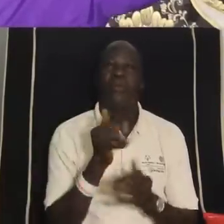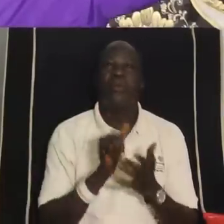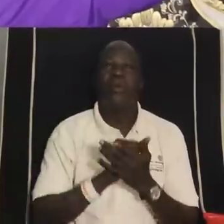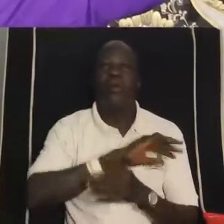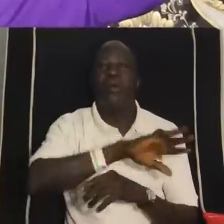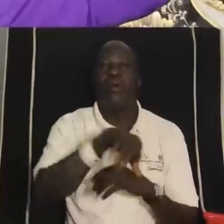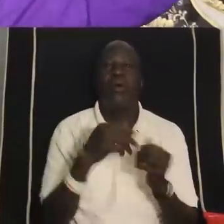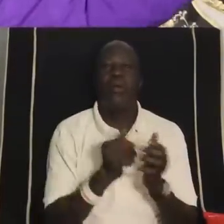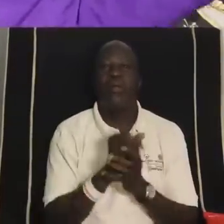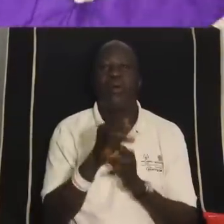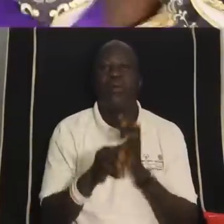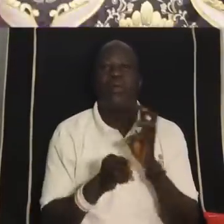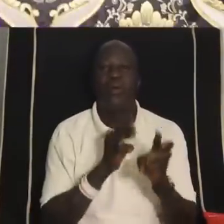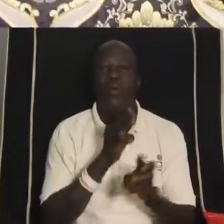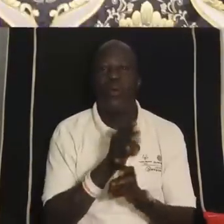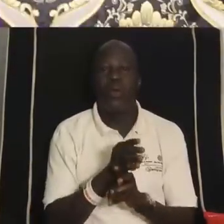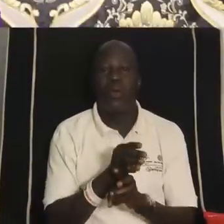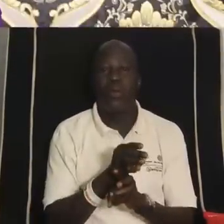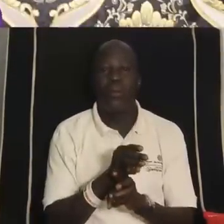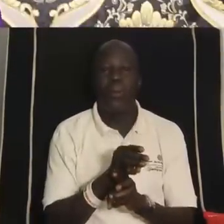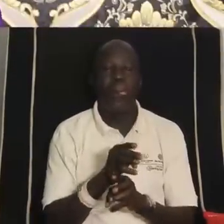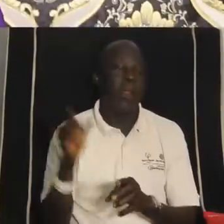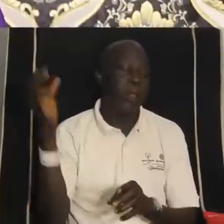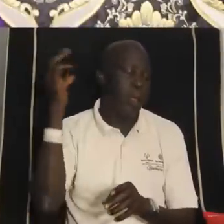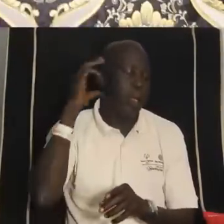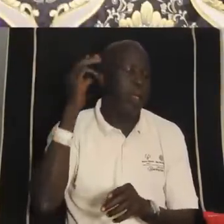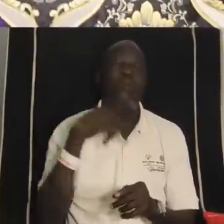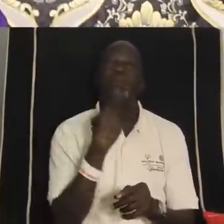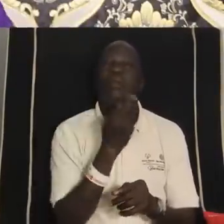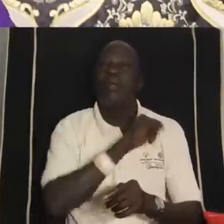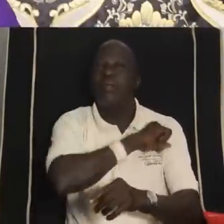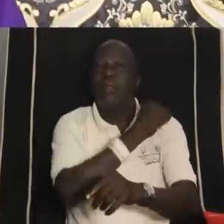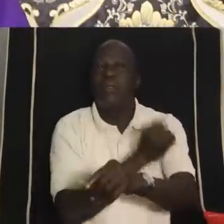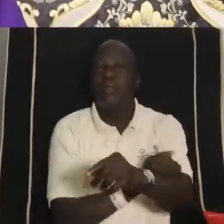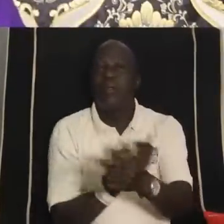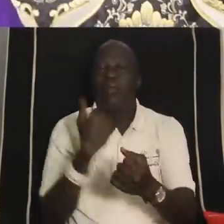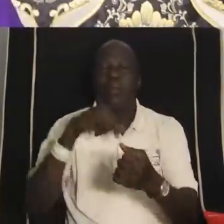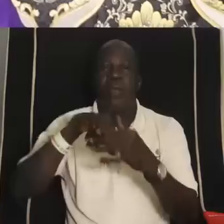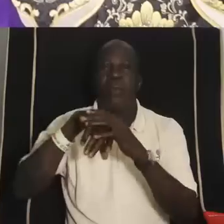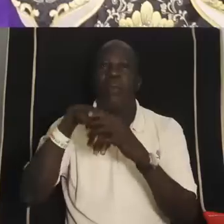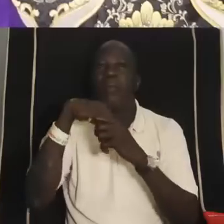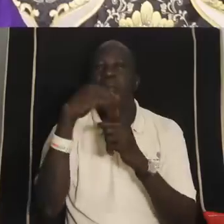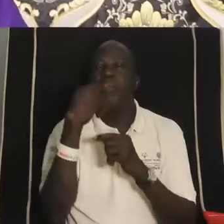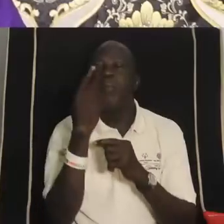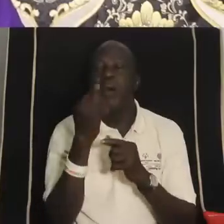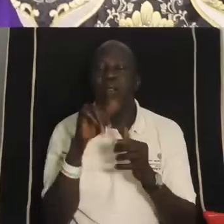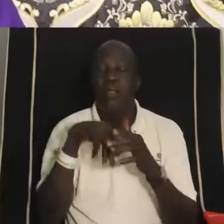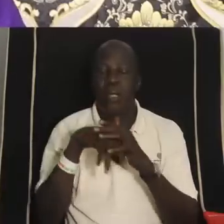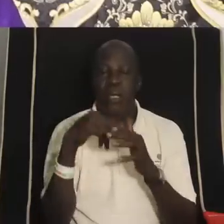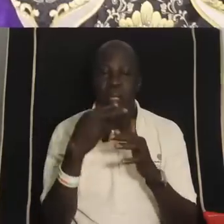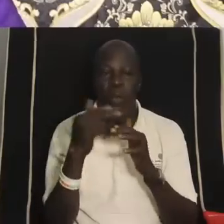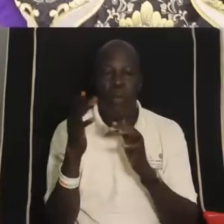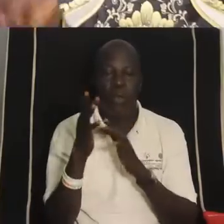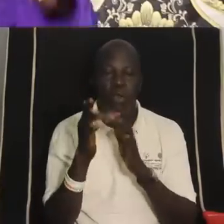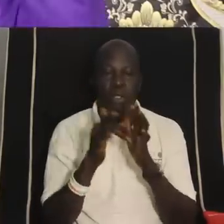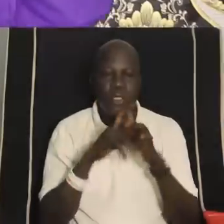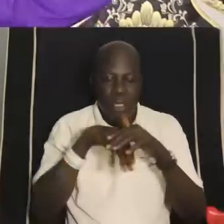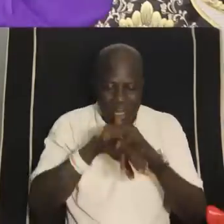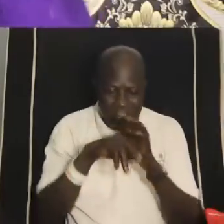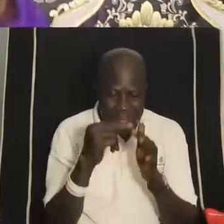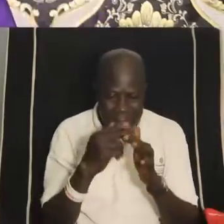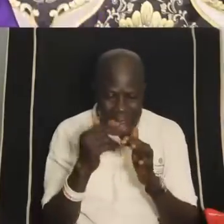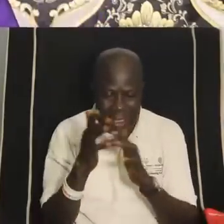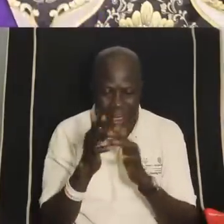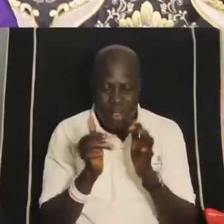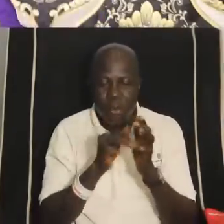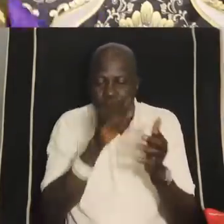jate jadu agbaye egbo asintanu mi jade ma bi alaura bi na kava ni oruko jesu